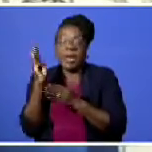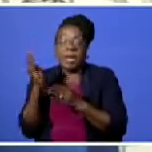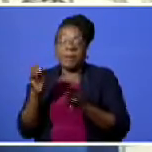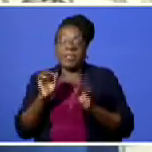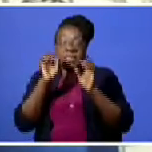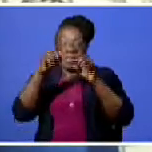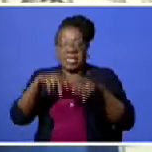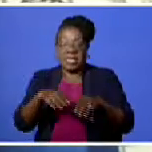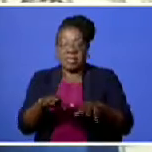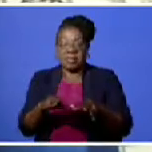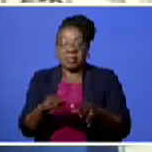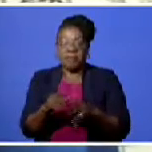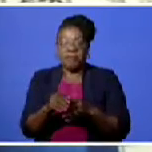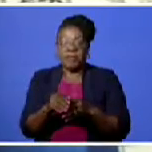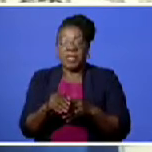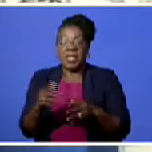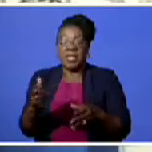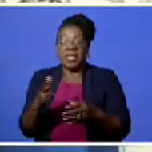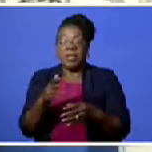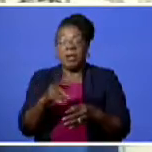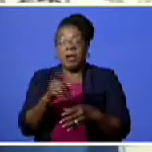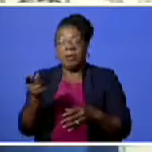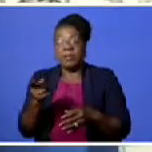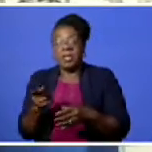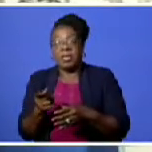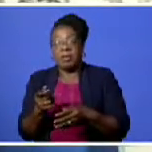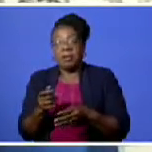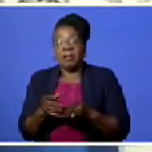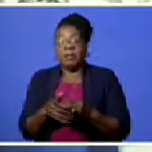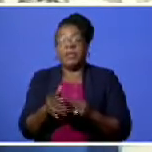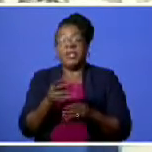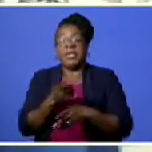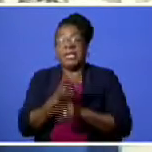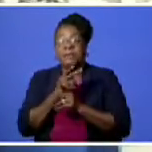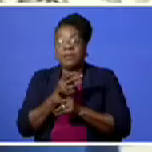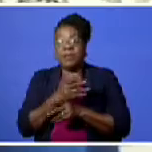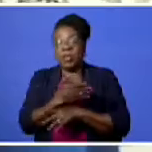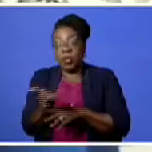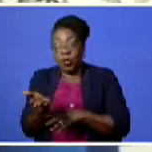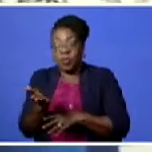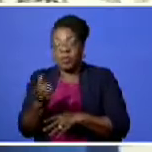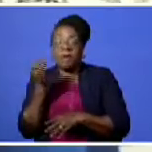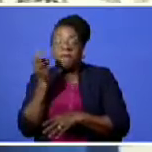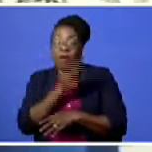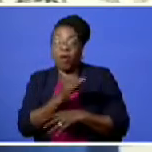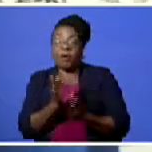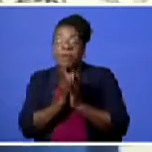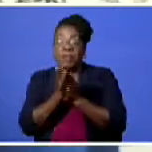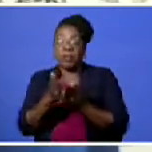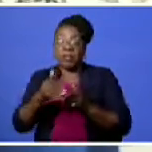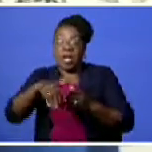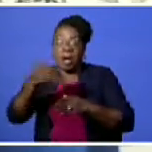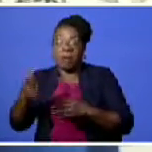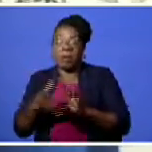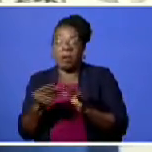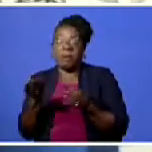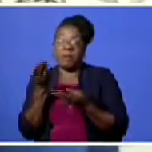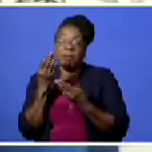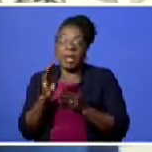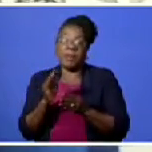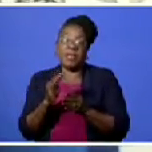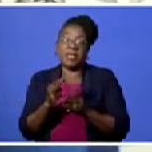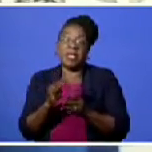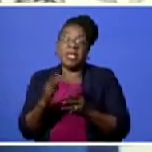eggs and stuff. And they usually catch them by then. So if we could keep them off the bank while the crawfish is having,